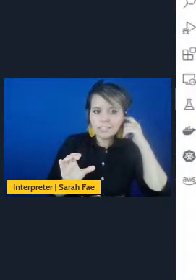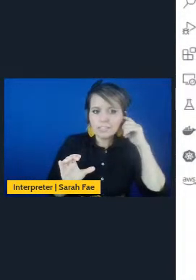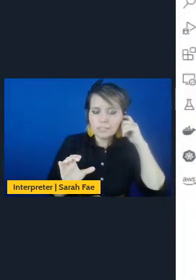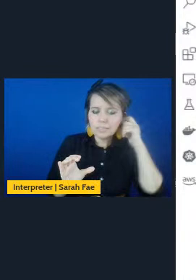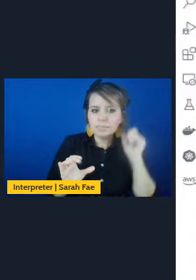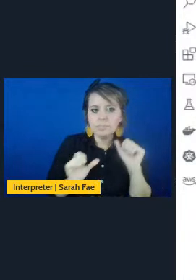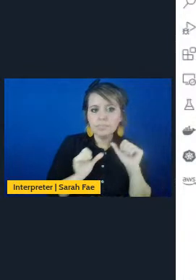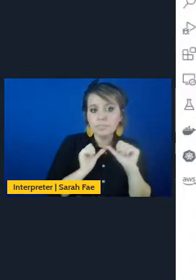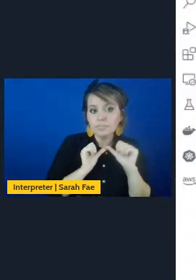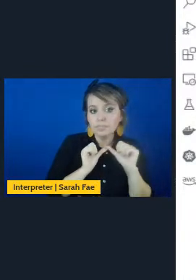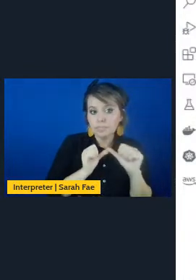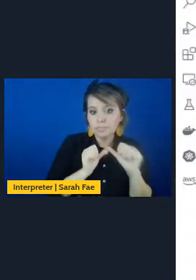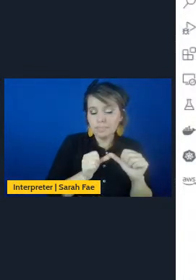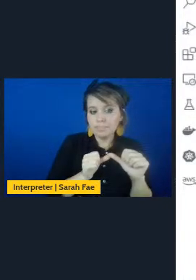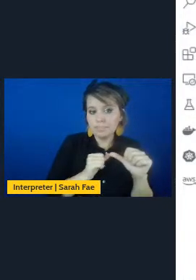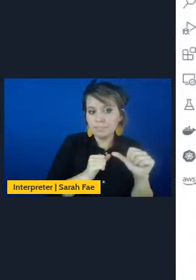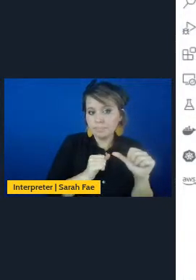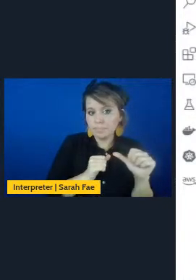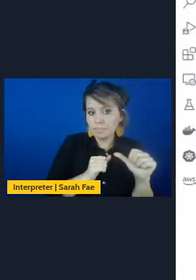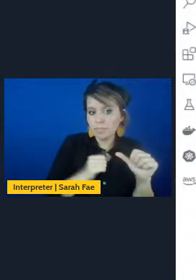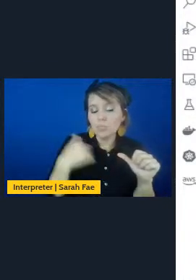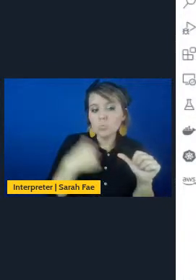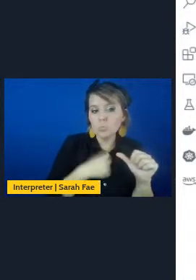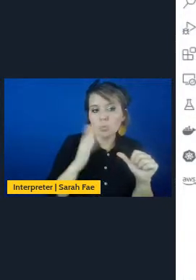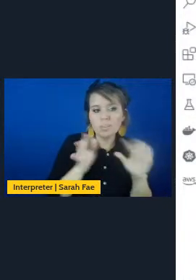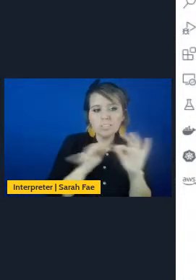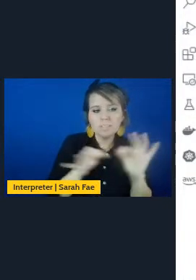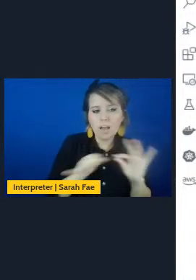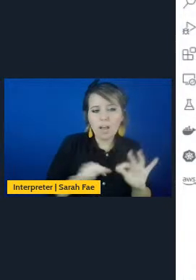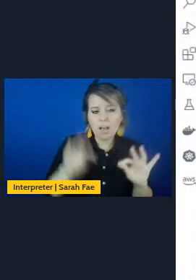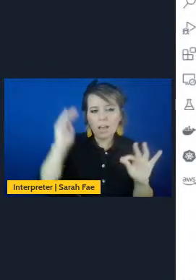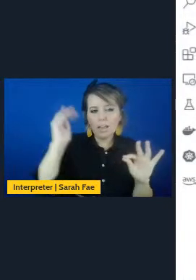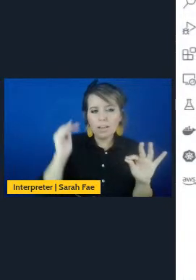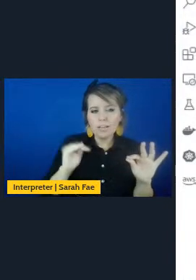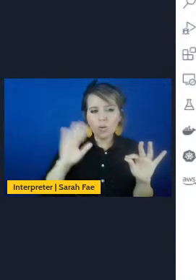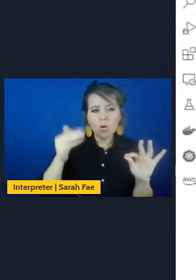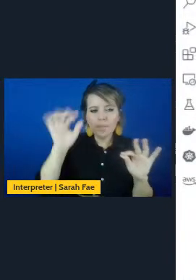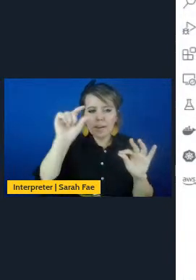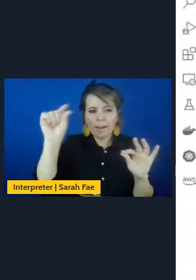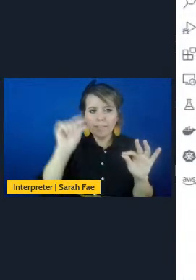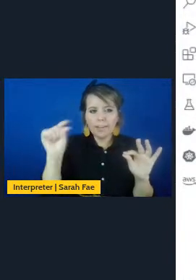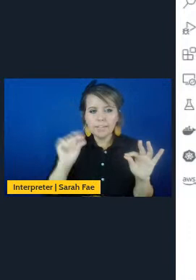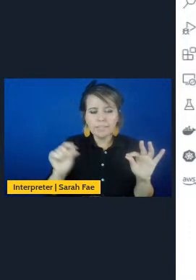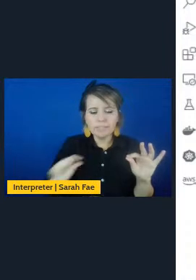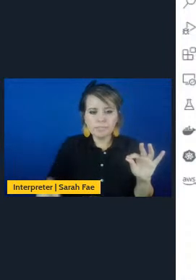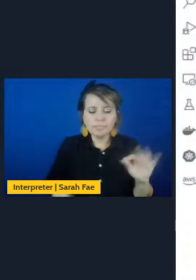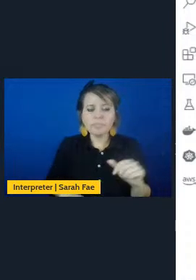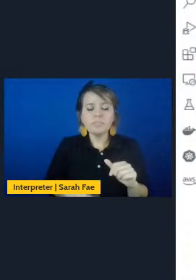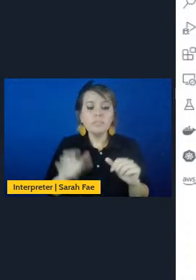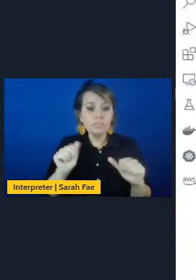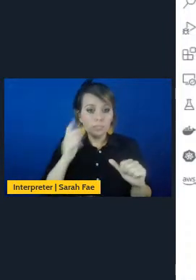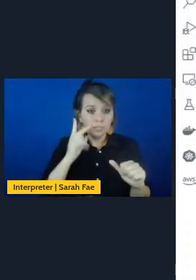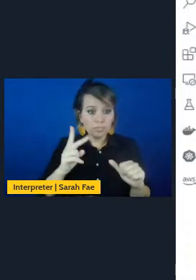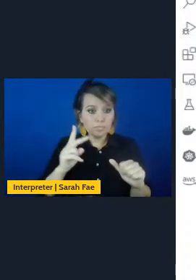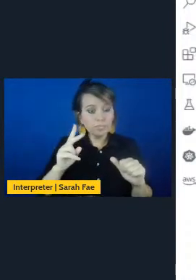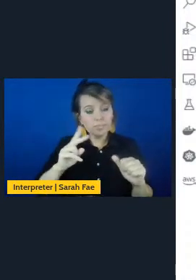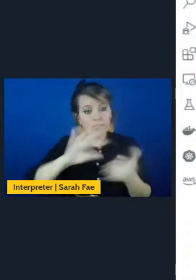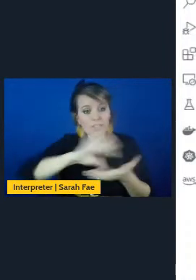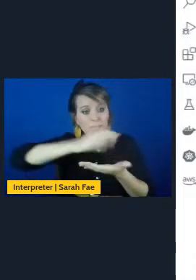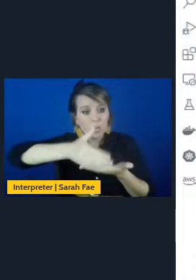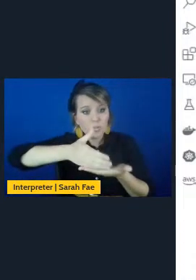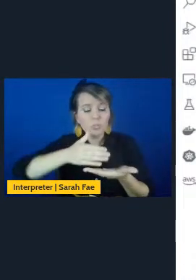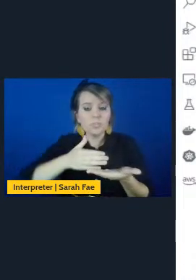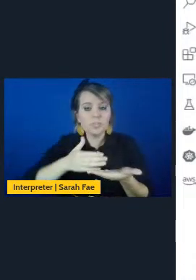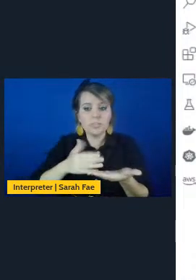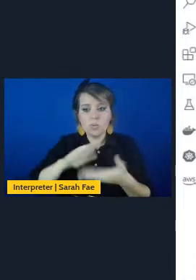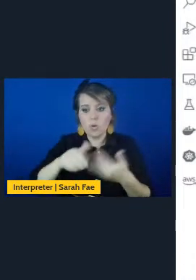persistent volume claims. We define volume names and associate those volumes and volume claims and so on and